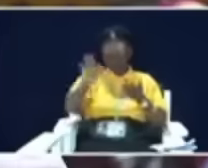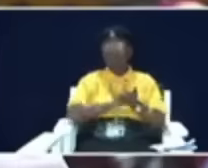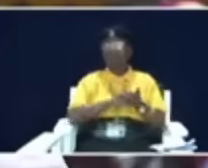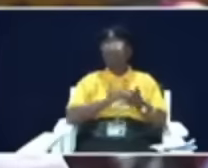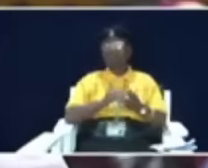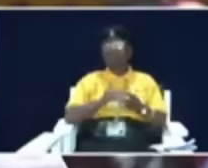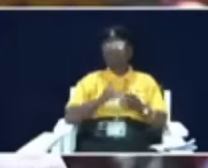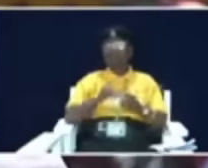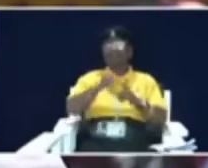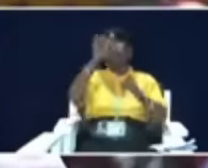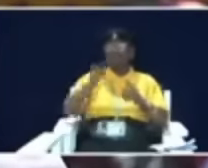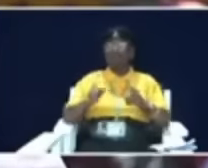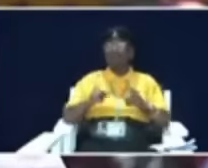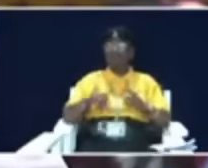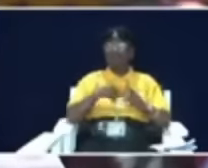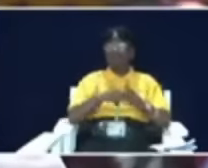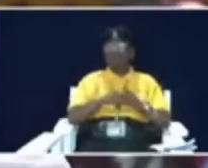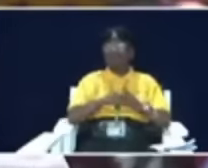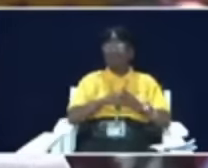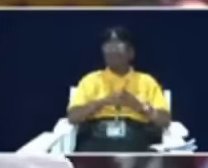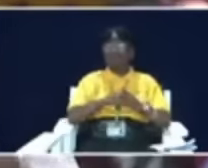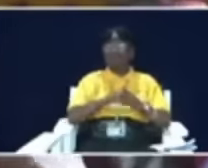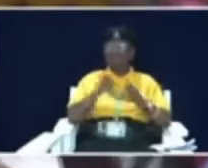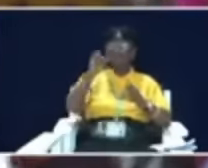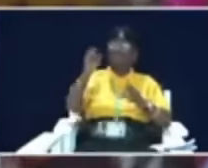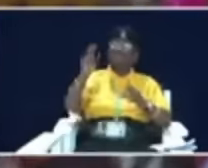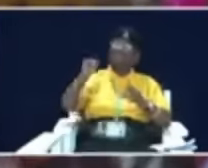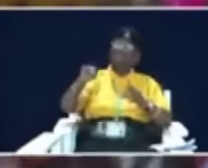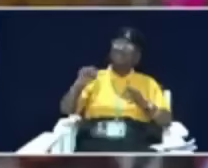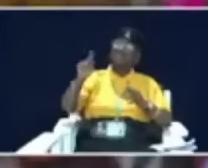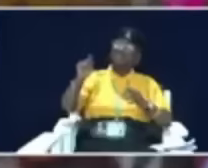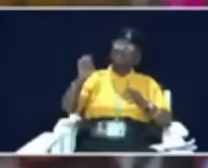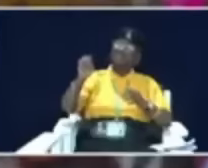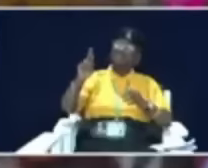door, internal walls,